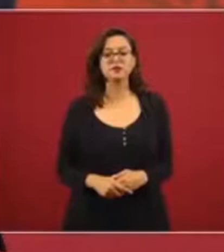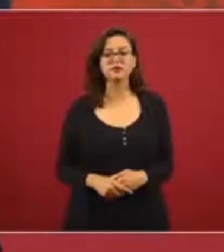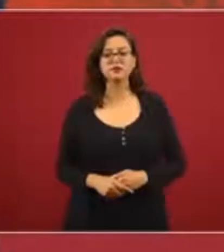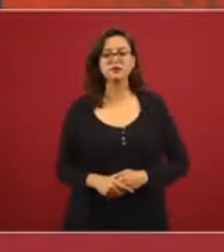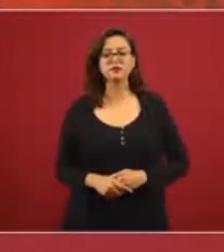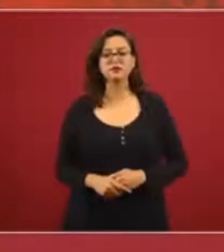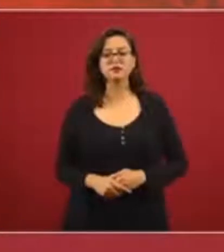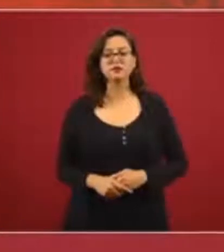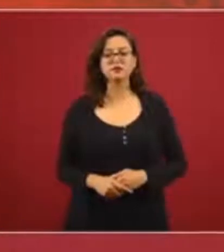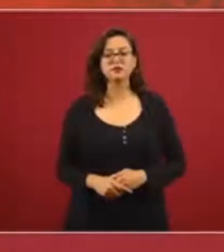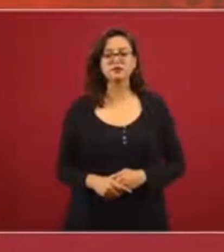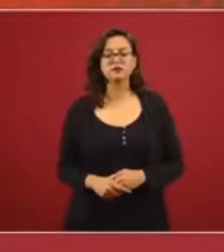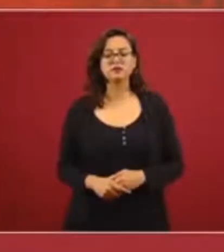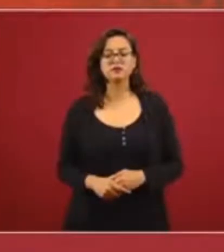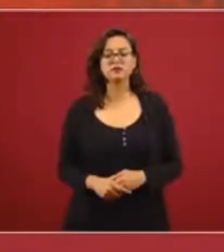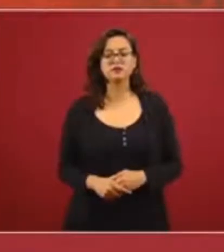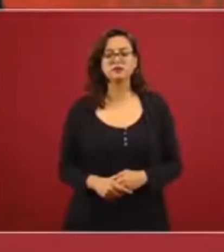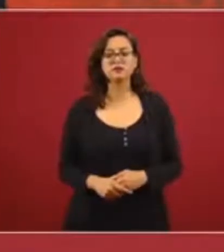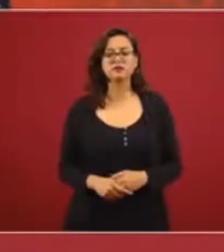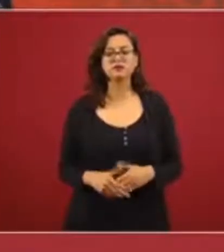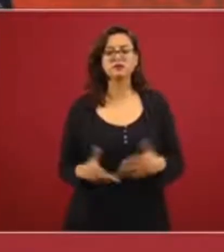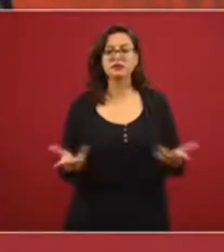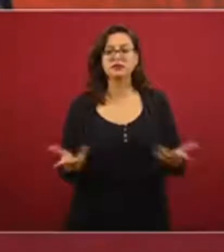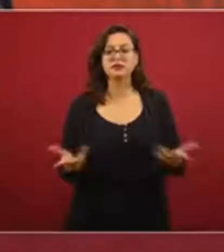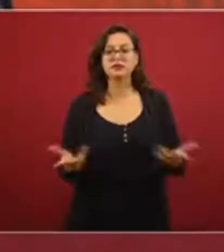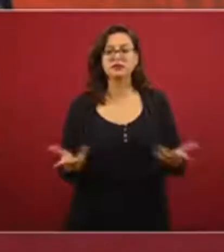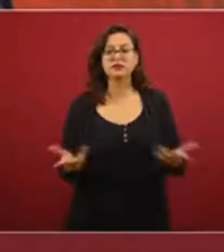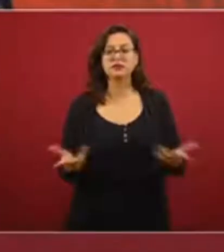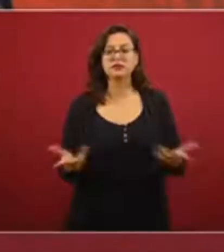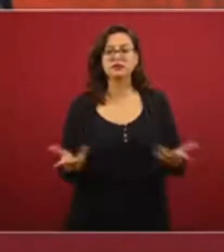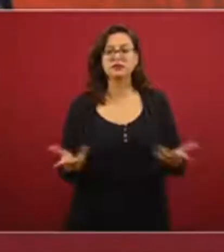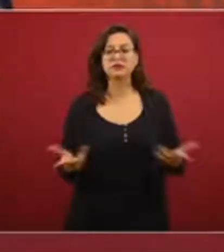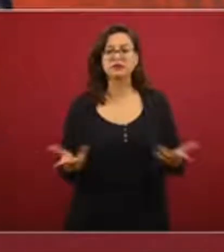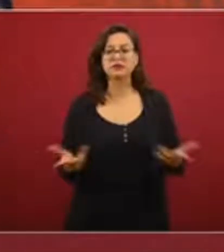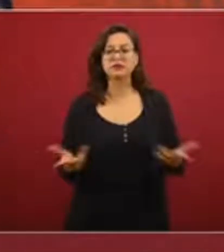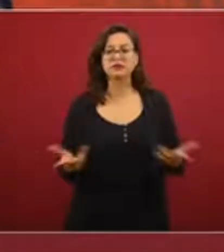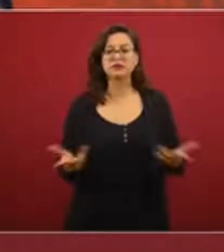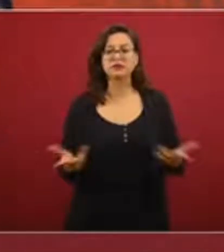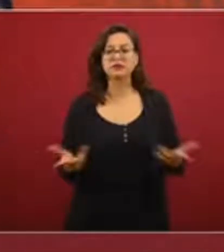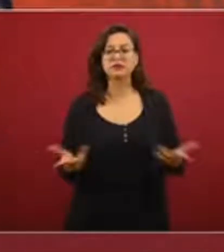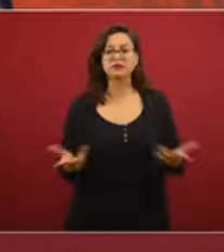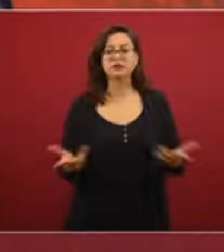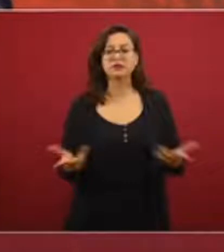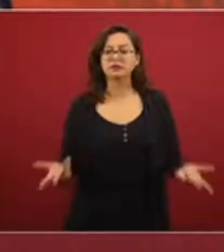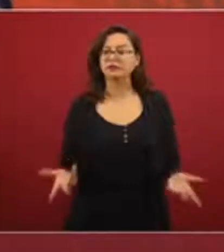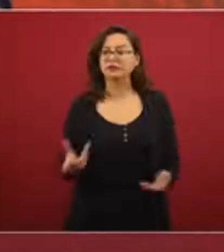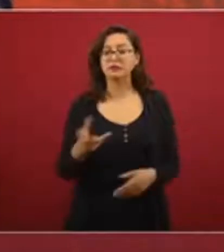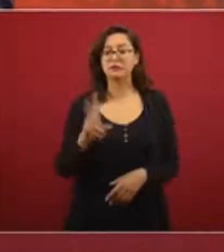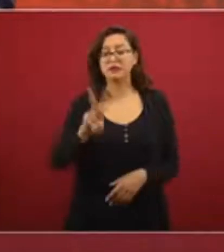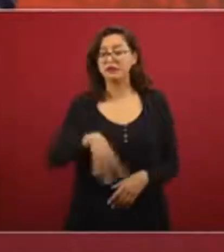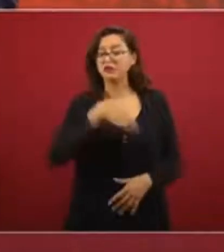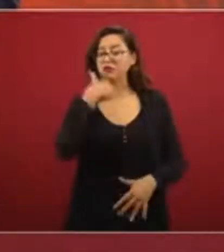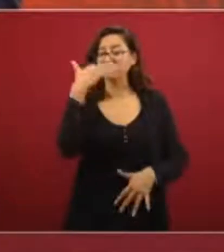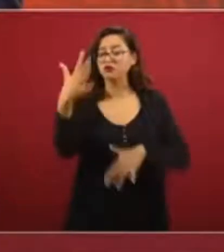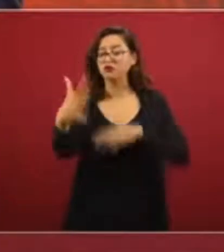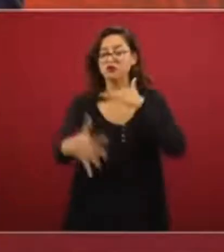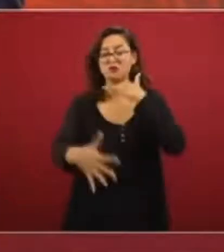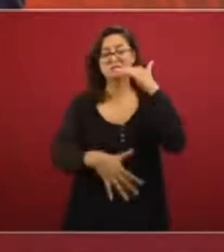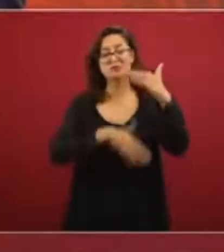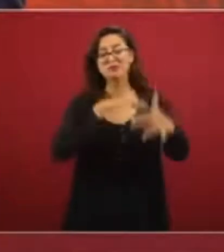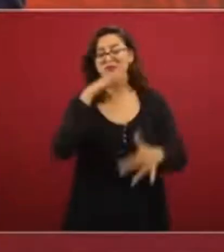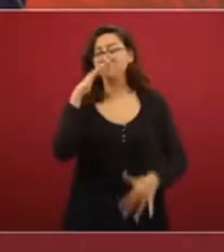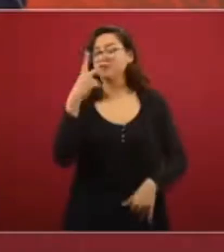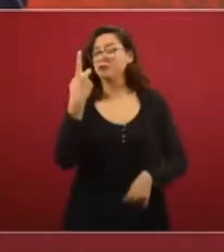acabar con la peste To end with the pestilence de la corrupción. of